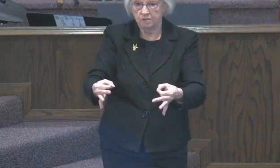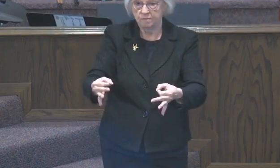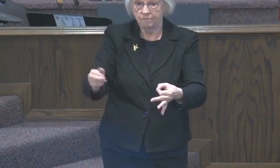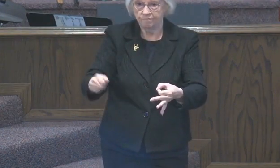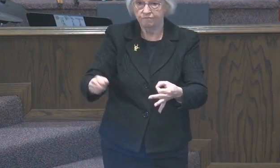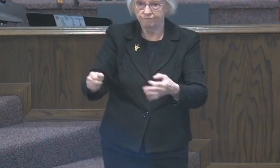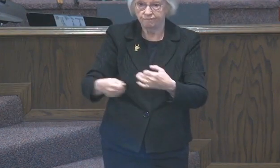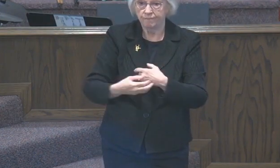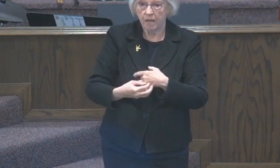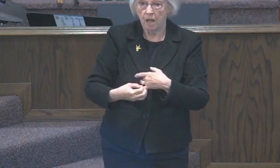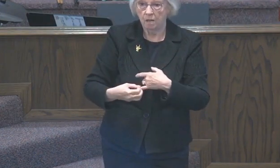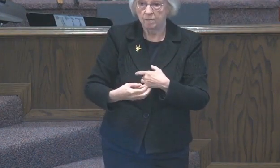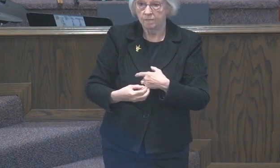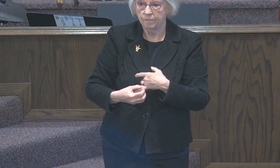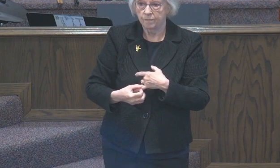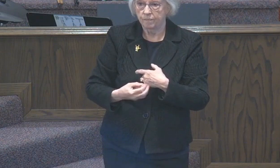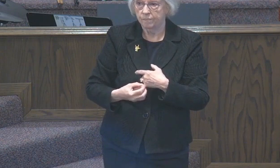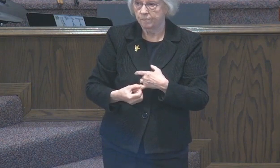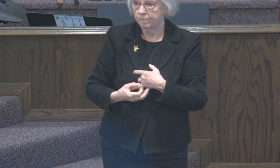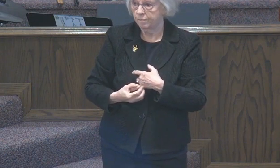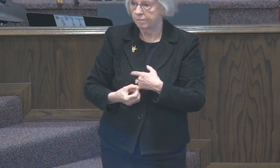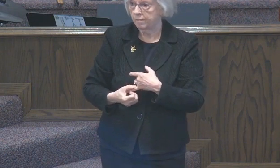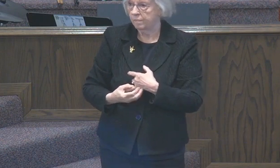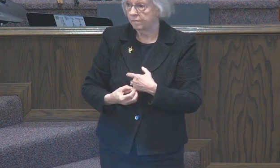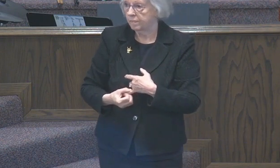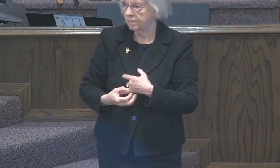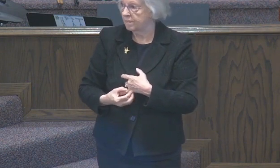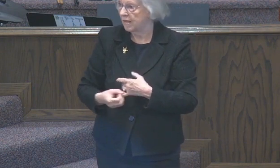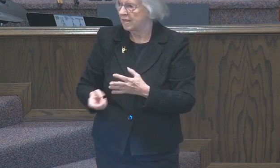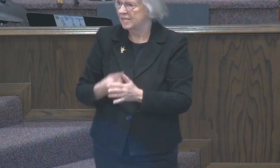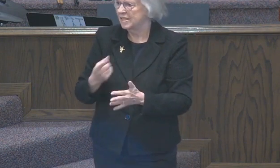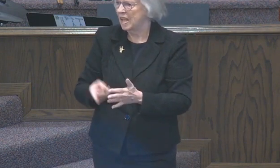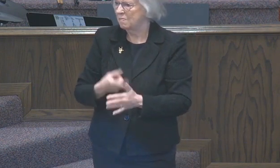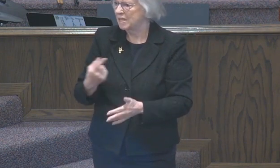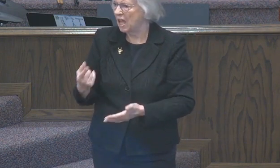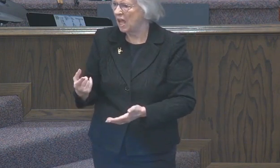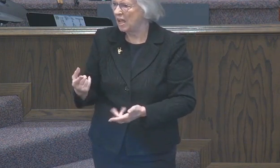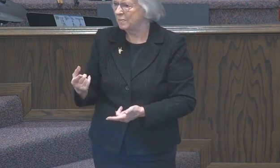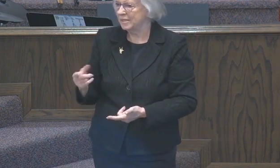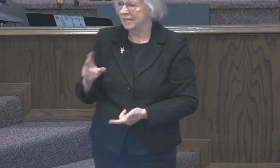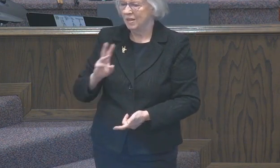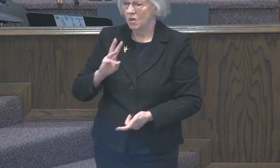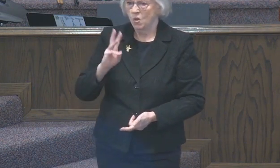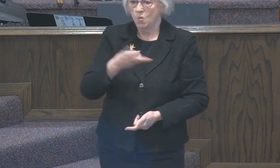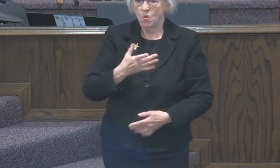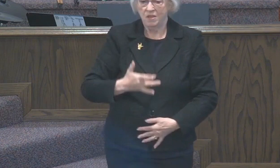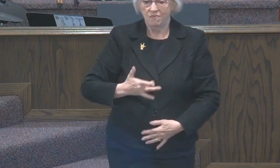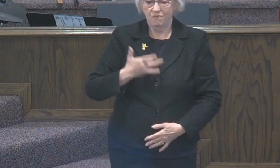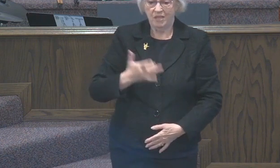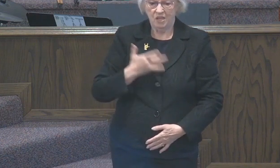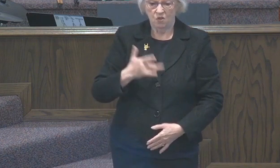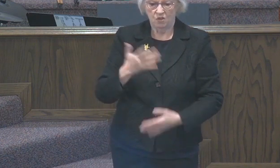Just the gut feeling, right? There's just something not right. I can feel it in my